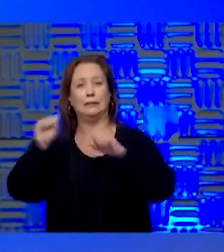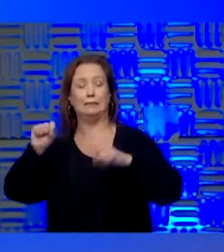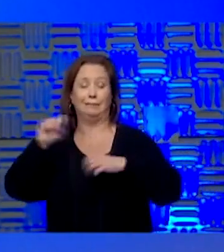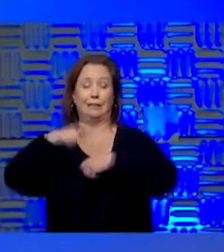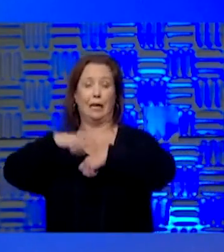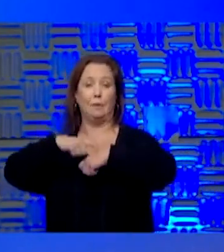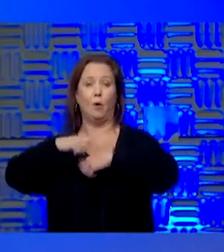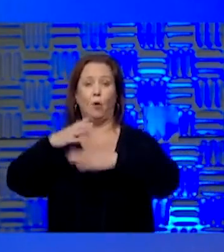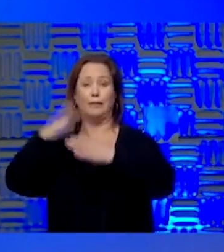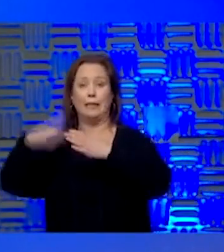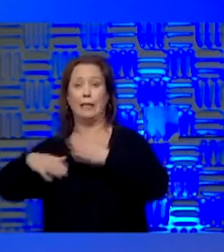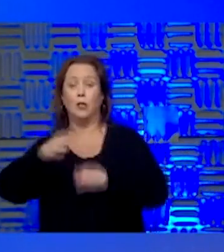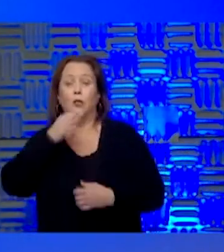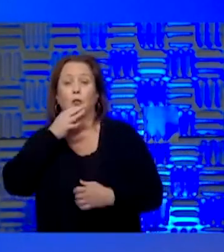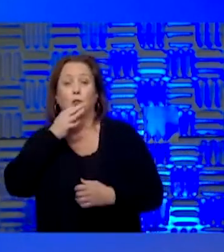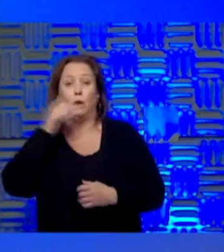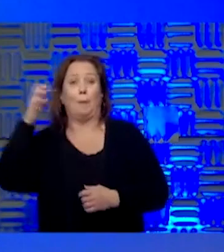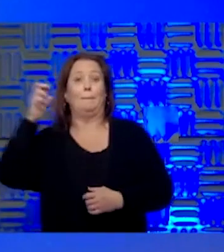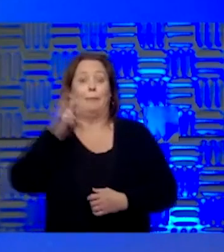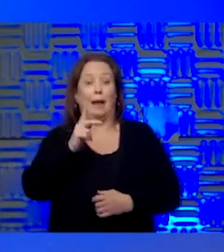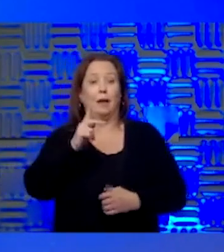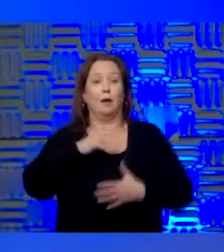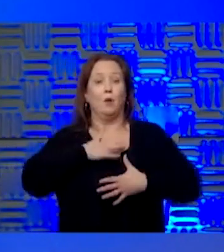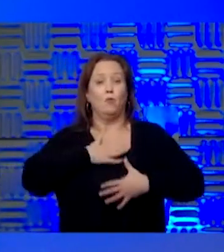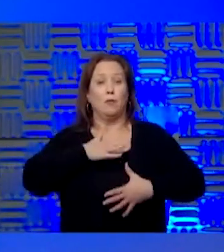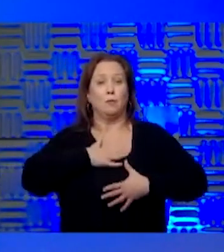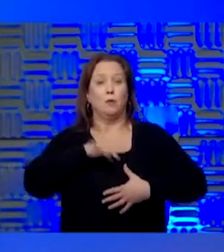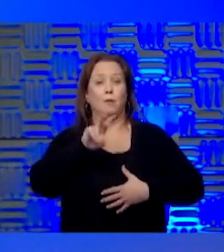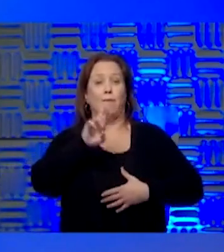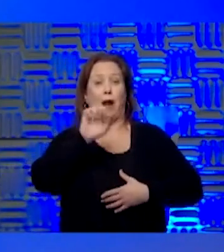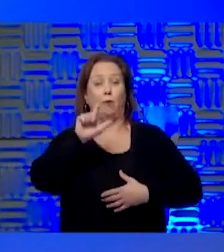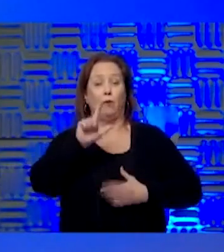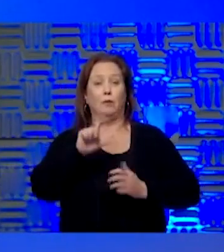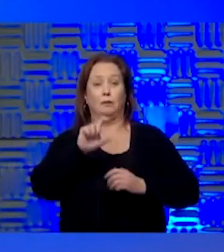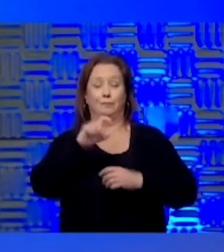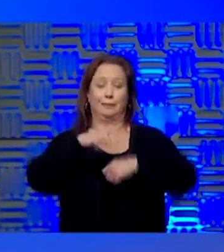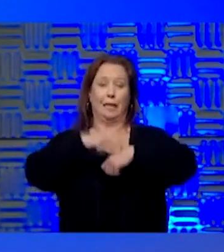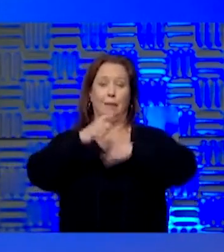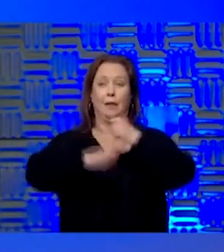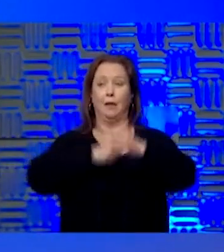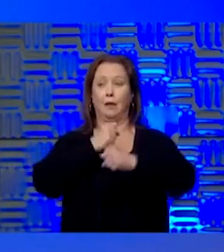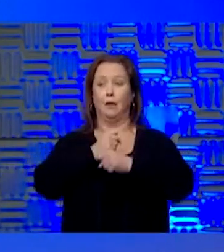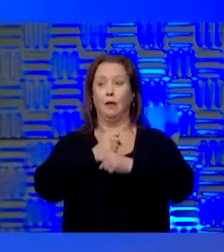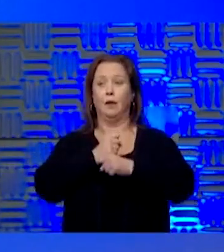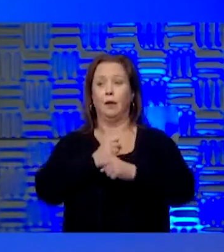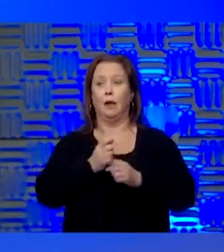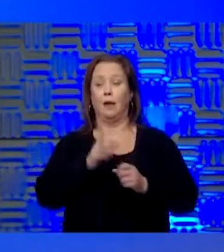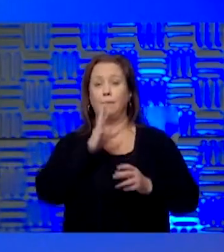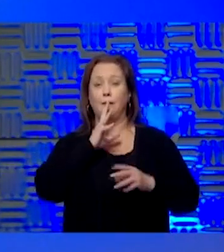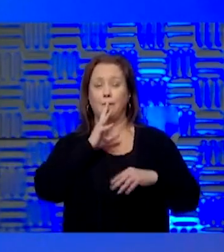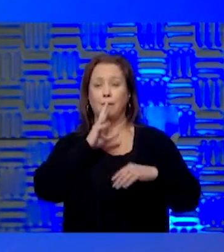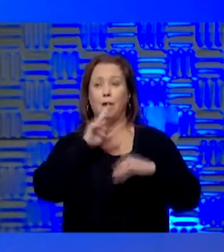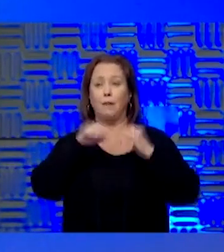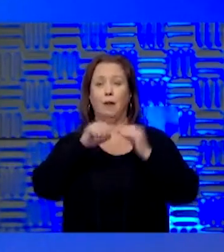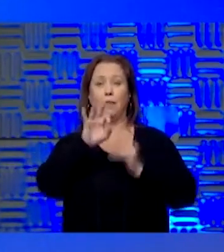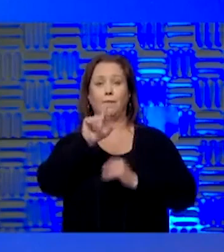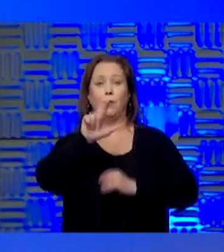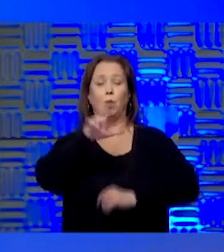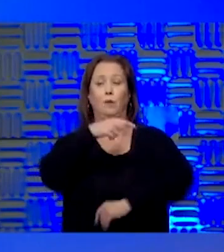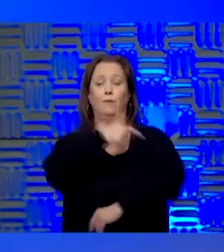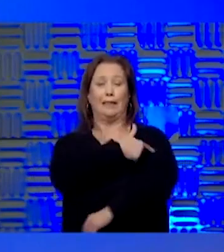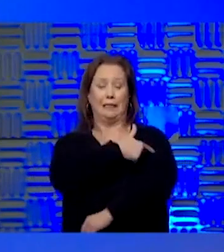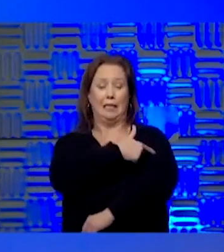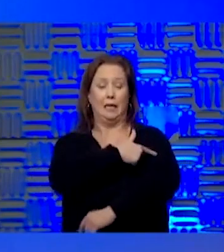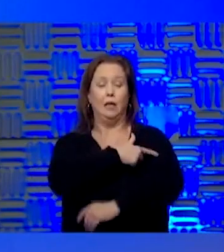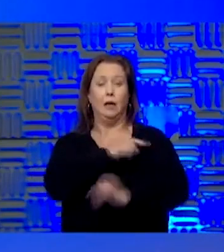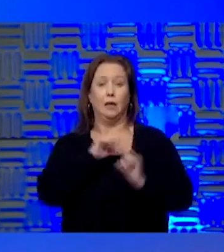it. And soon we are going to be back into respiratory viral season. And it's a good thing that you brought up about influenza vaccination. So as